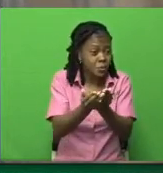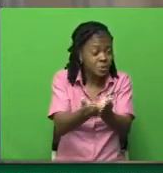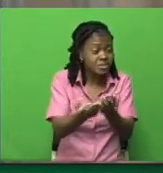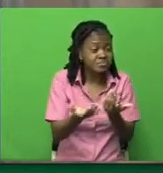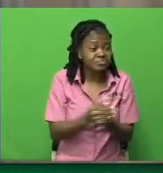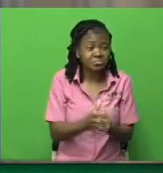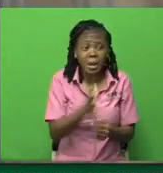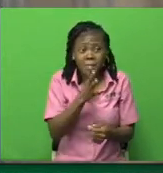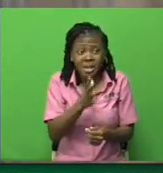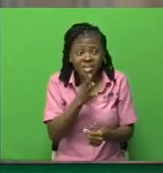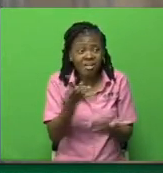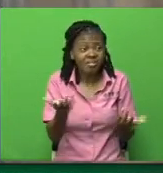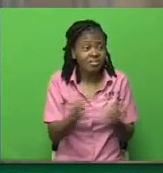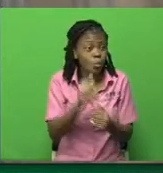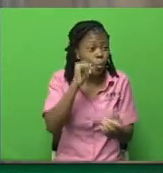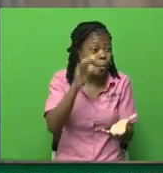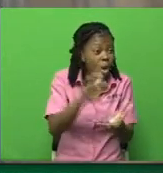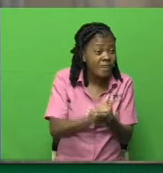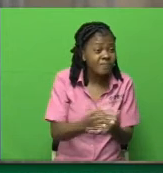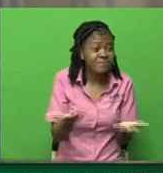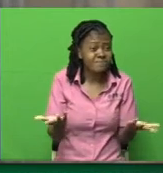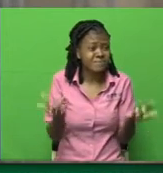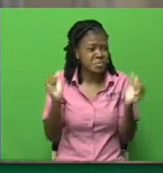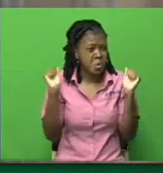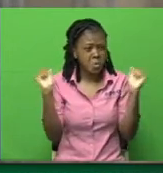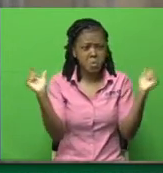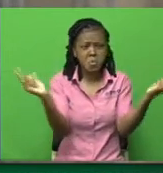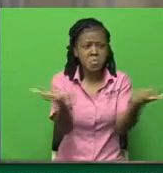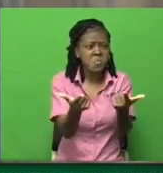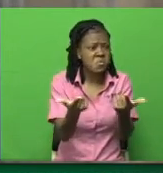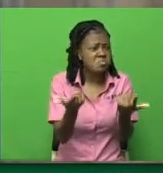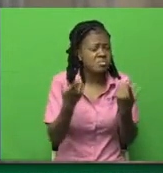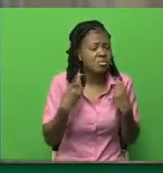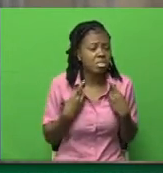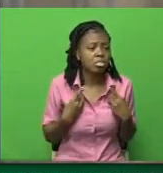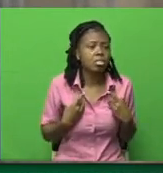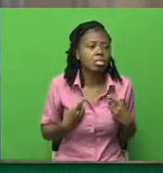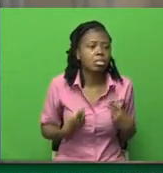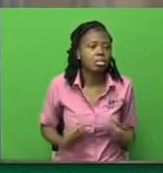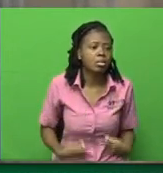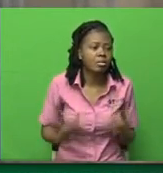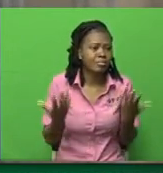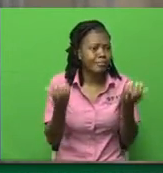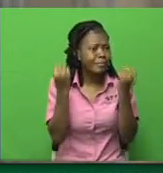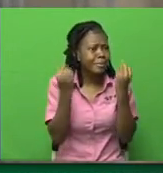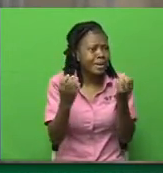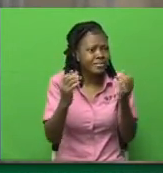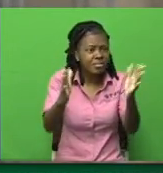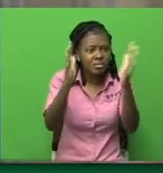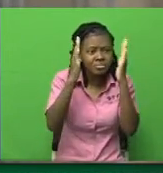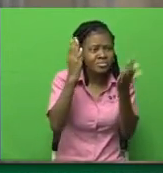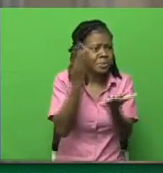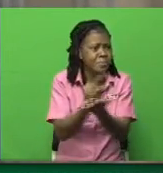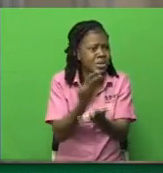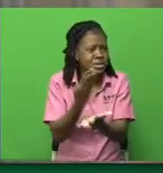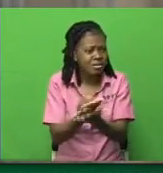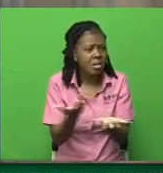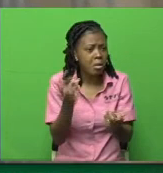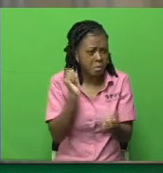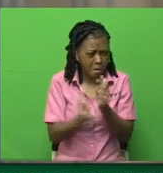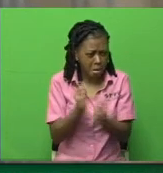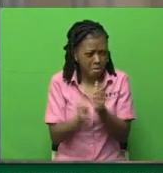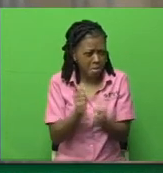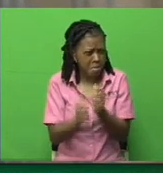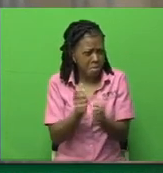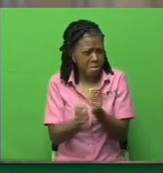Housewives all have flooded newspapers flooded the social media and in their own communities with